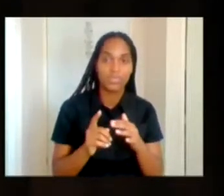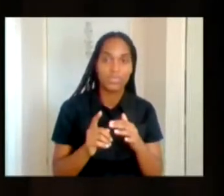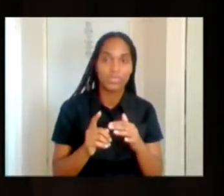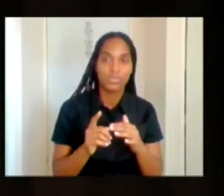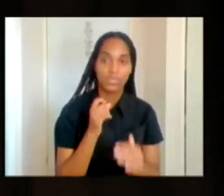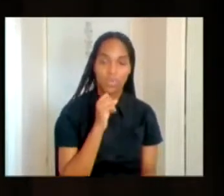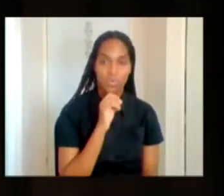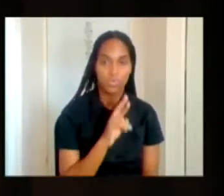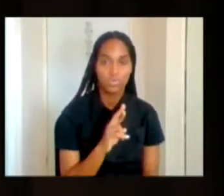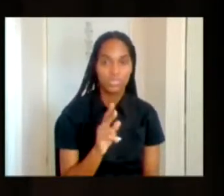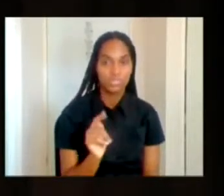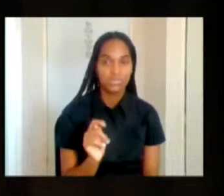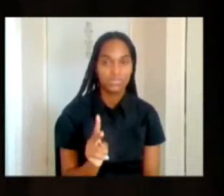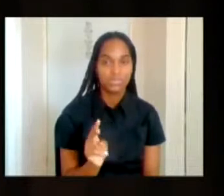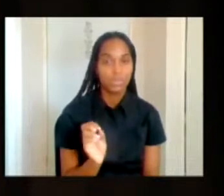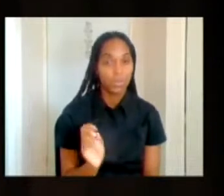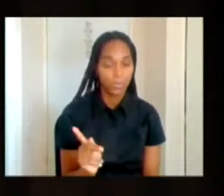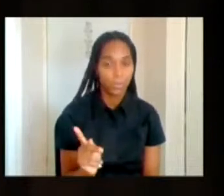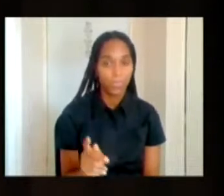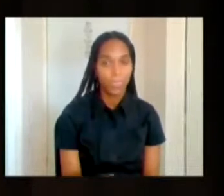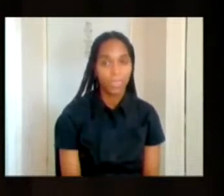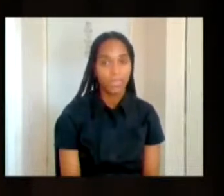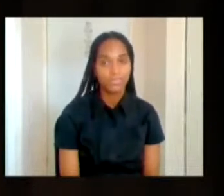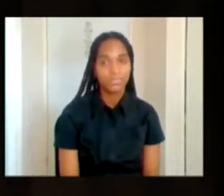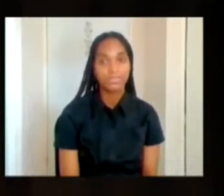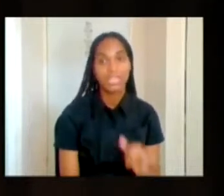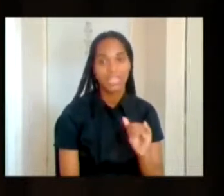TV. Okay, so that's the sort of thing